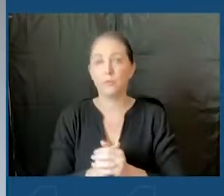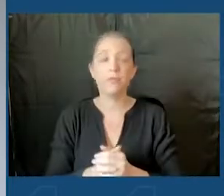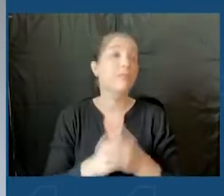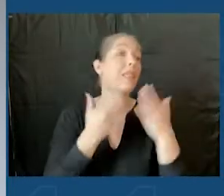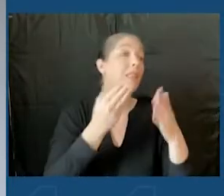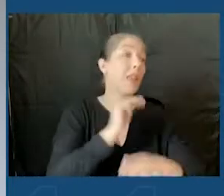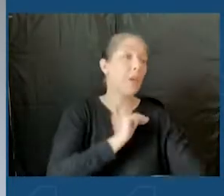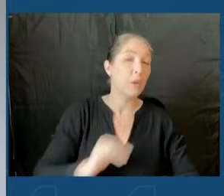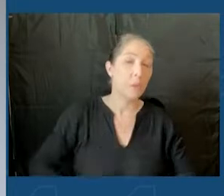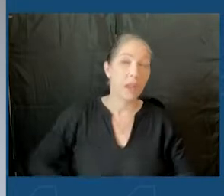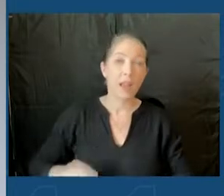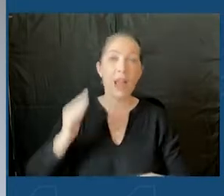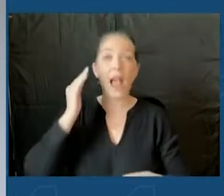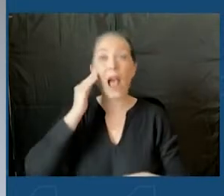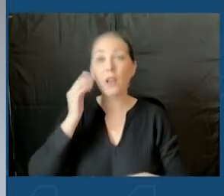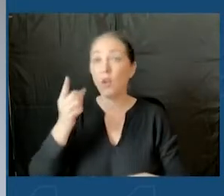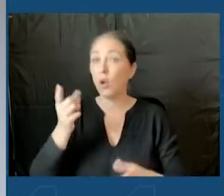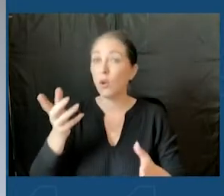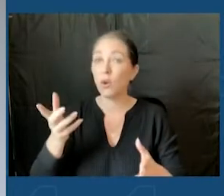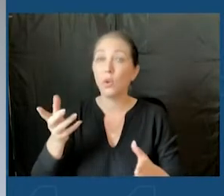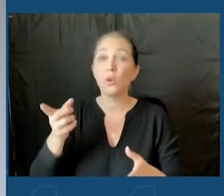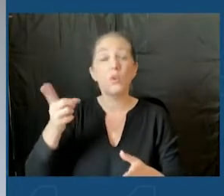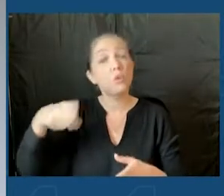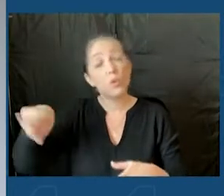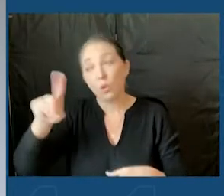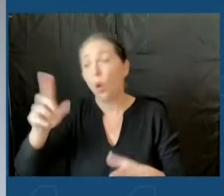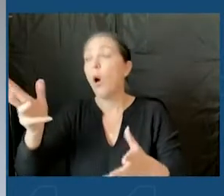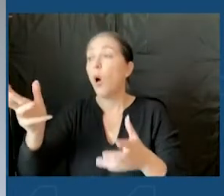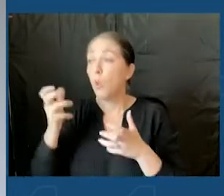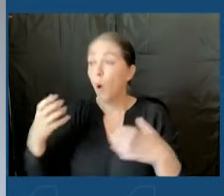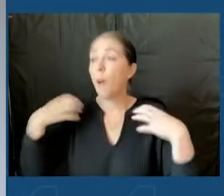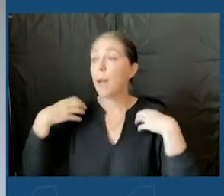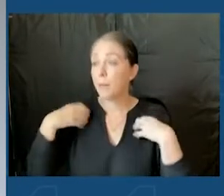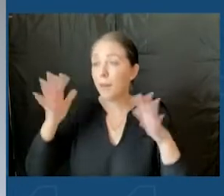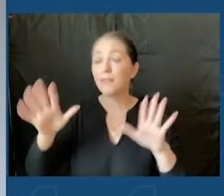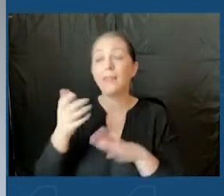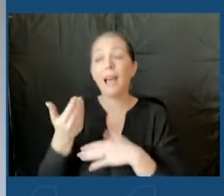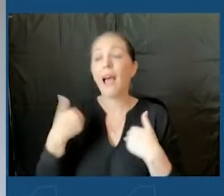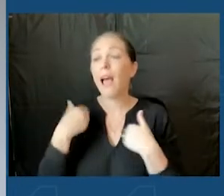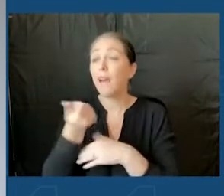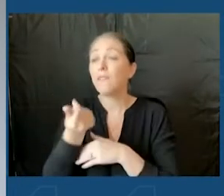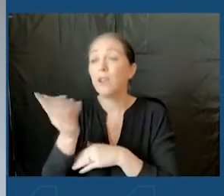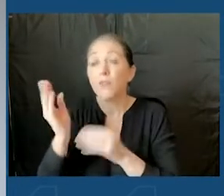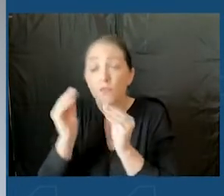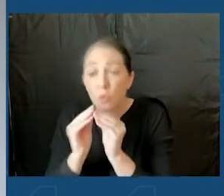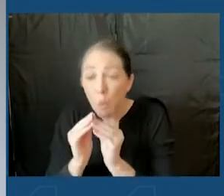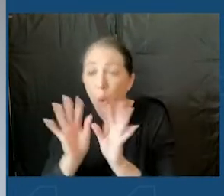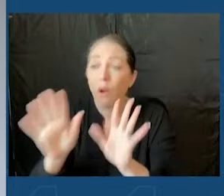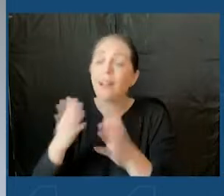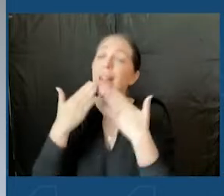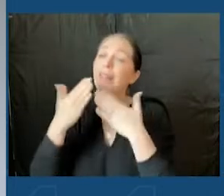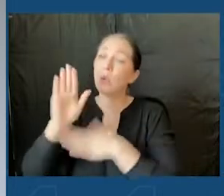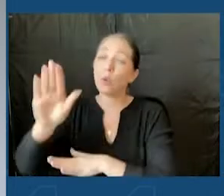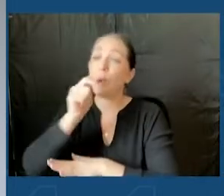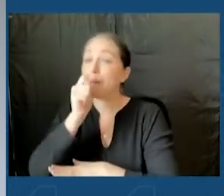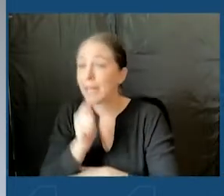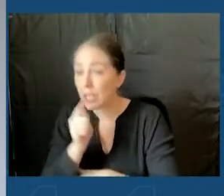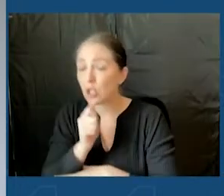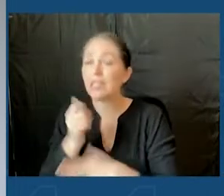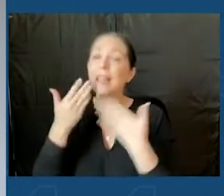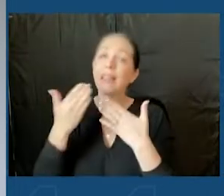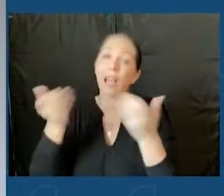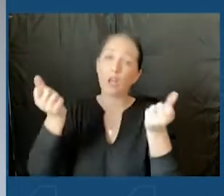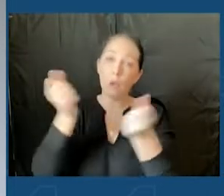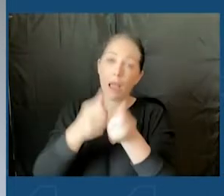I know you're anxious to get these book bags, and we just got a few more. We're going to do a balloon release. Thank you for your patience. Thank you for everyone being